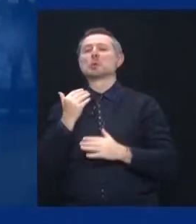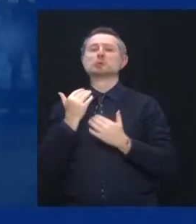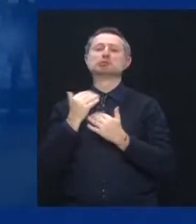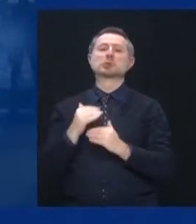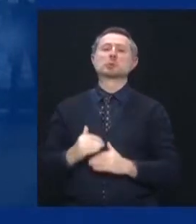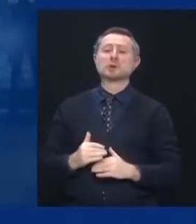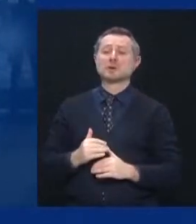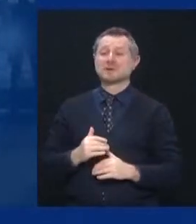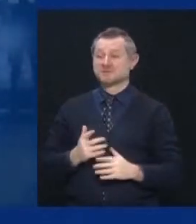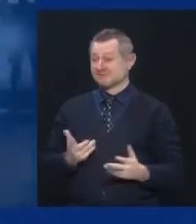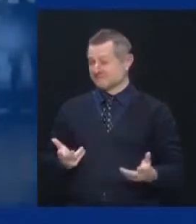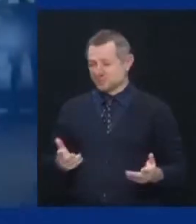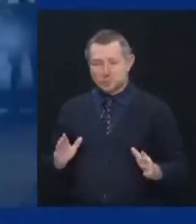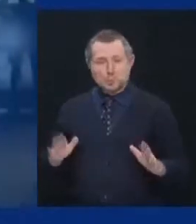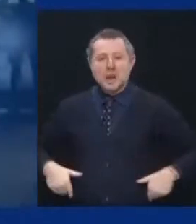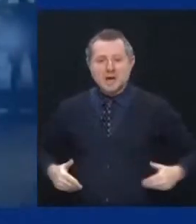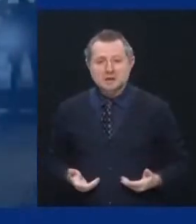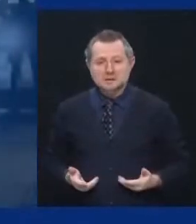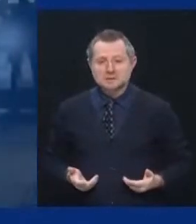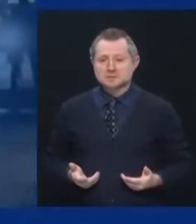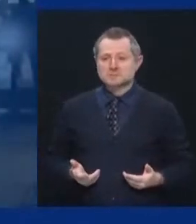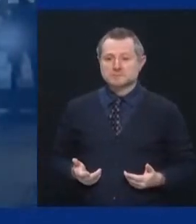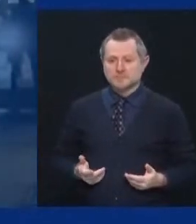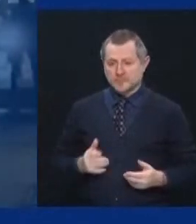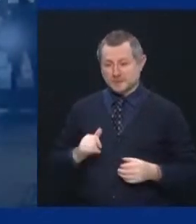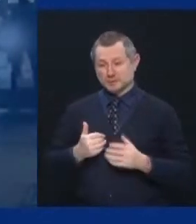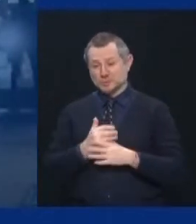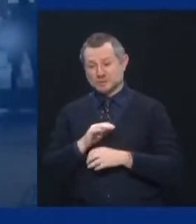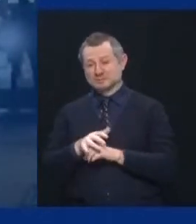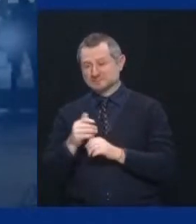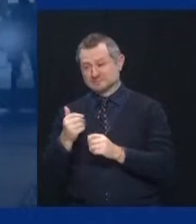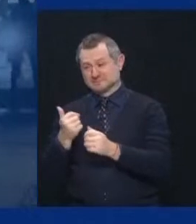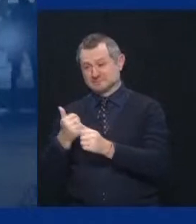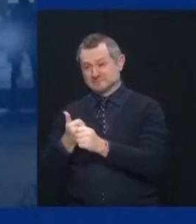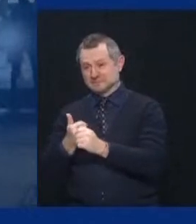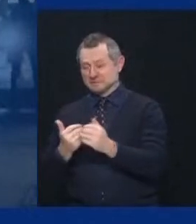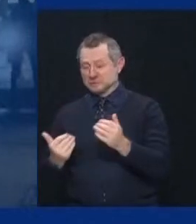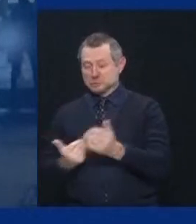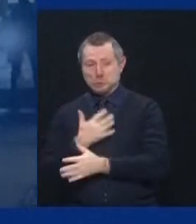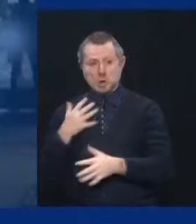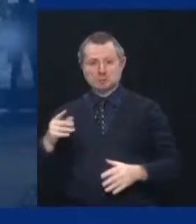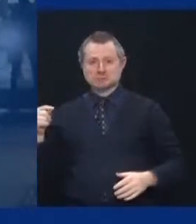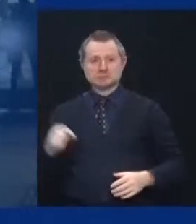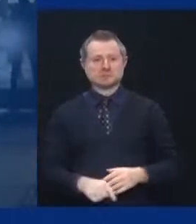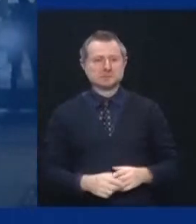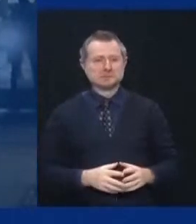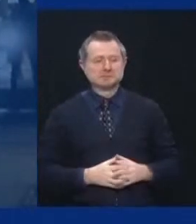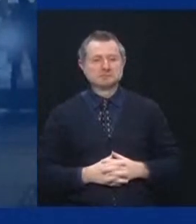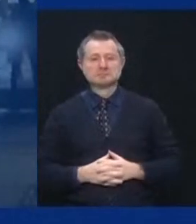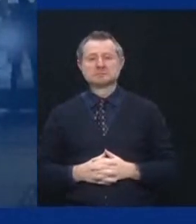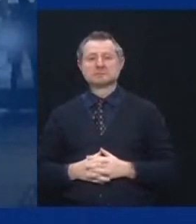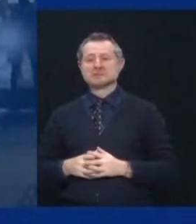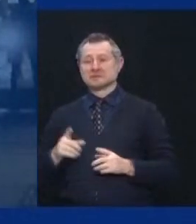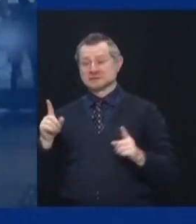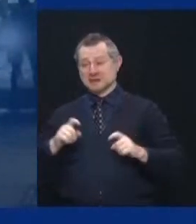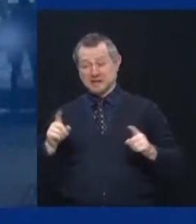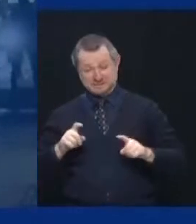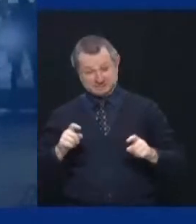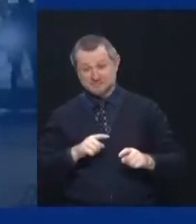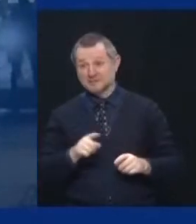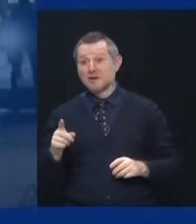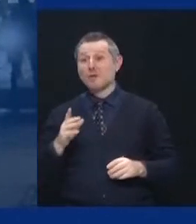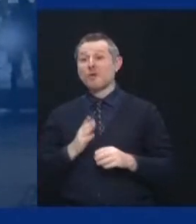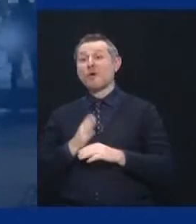and I think the new strain is here. We've been testing for it. We did over